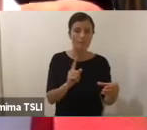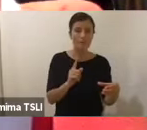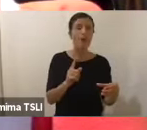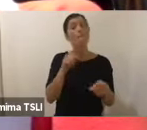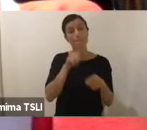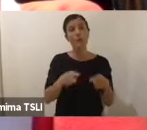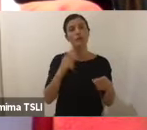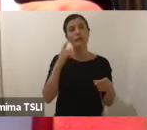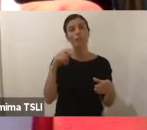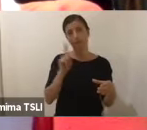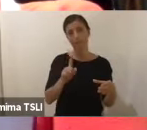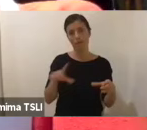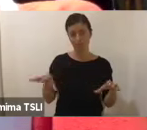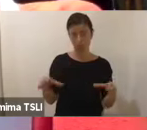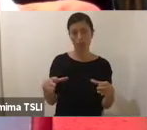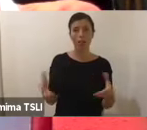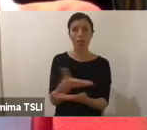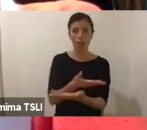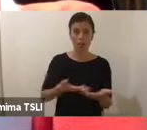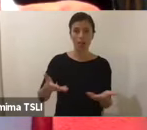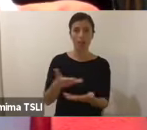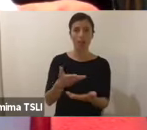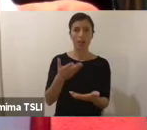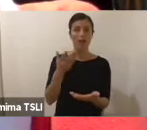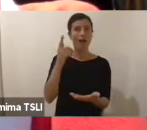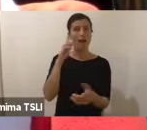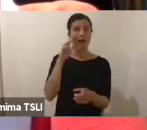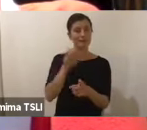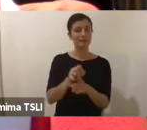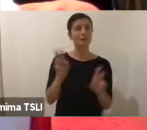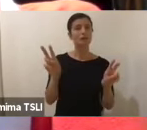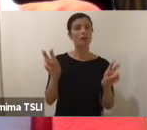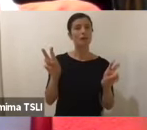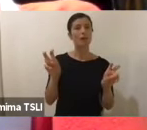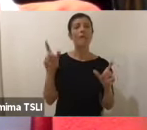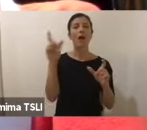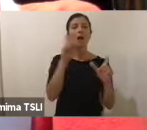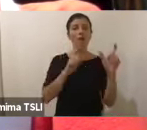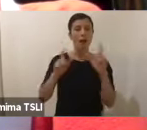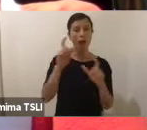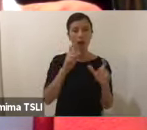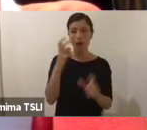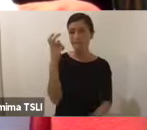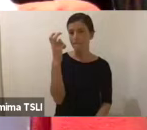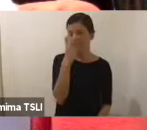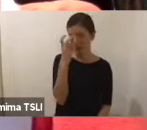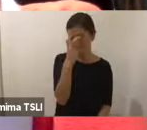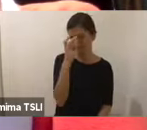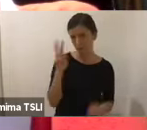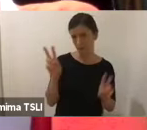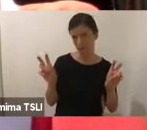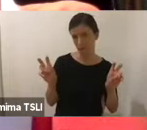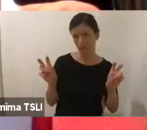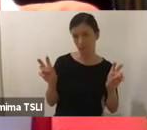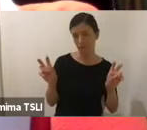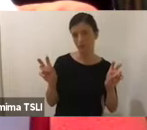discovered the whole topic of color blindness which i haven't been aware of before so it was a very um for me it was a very informative